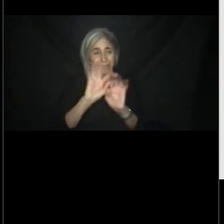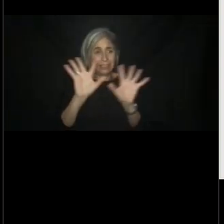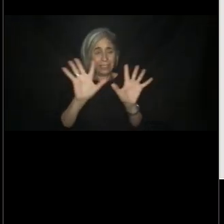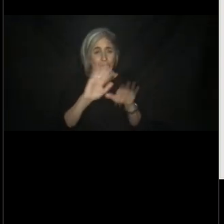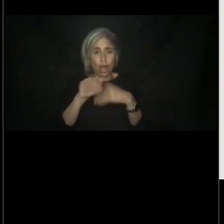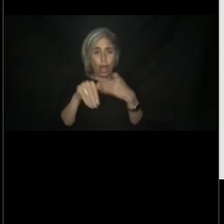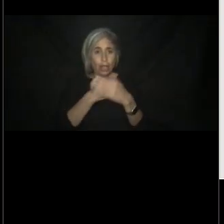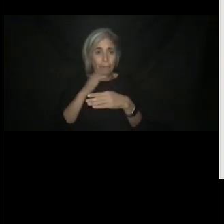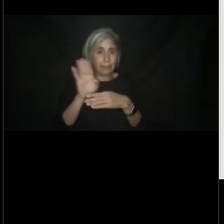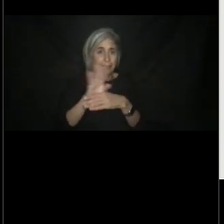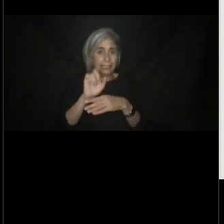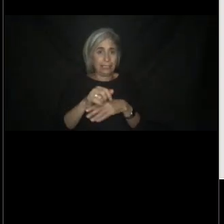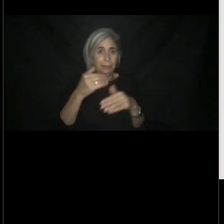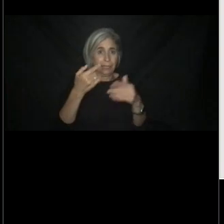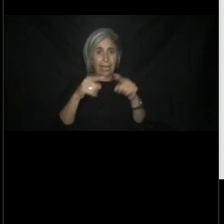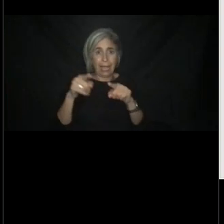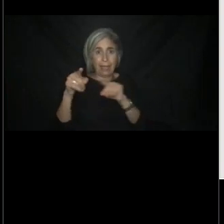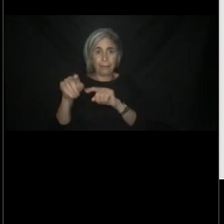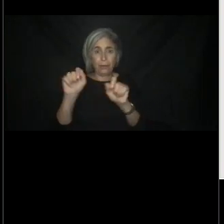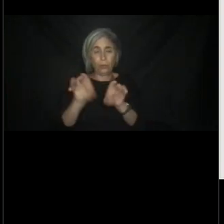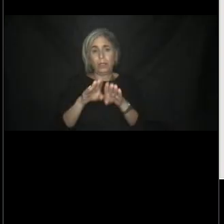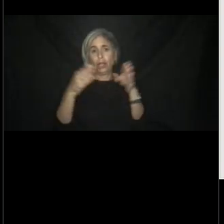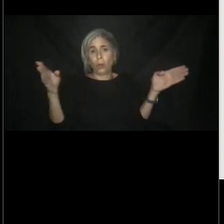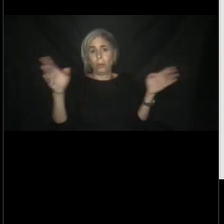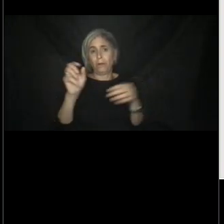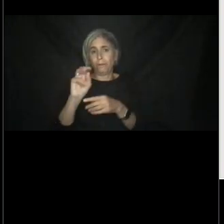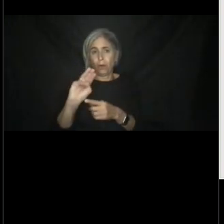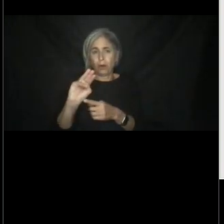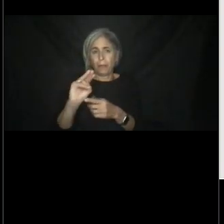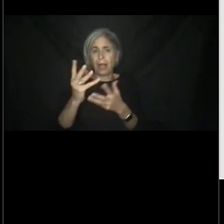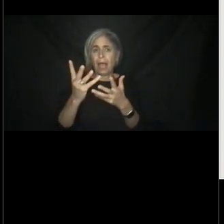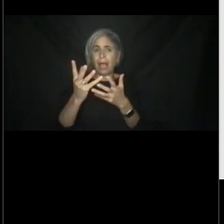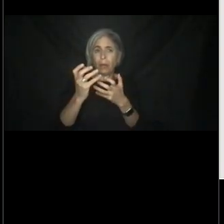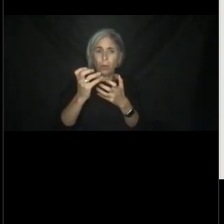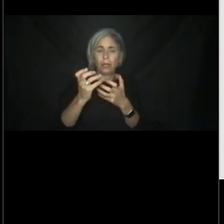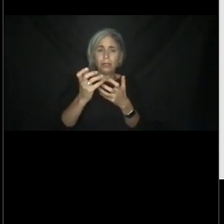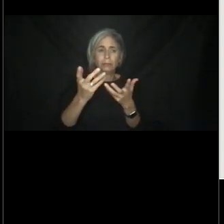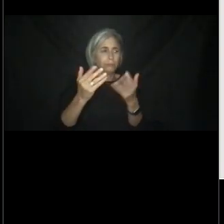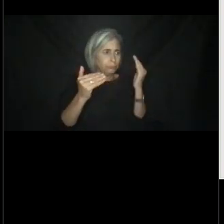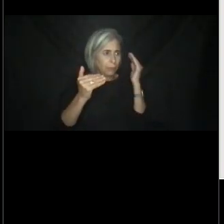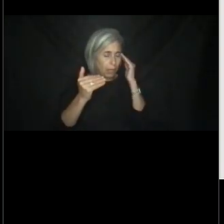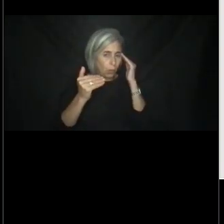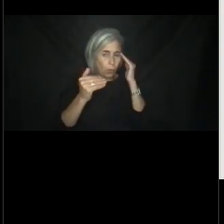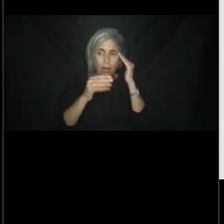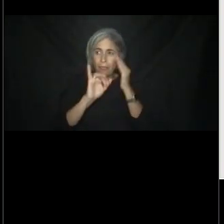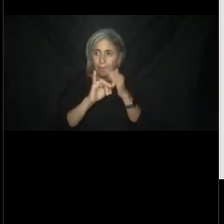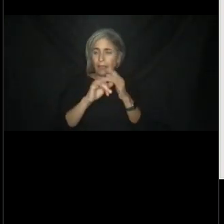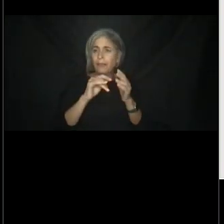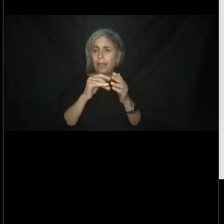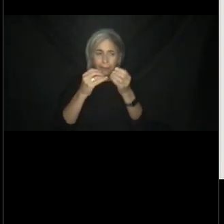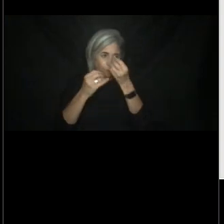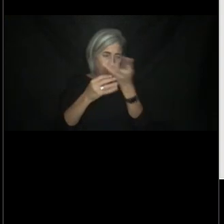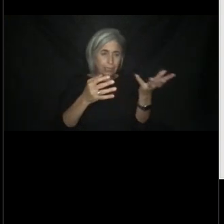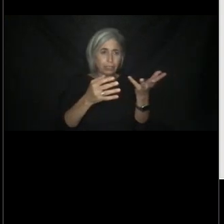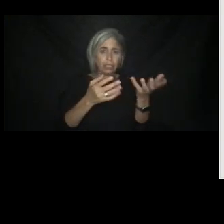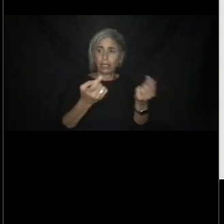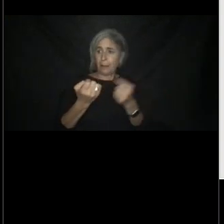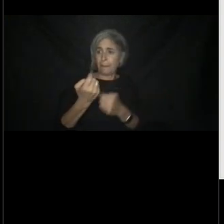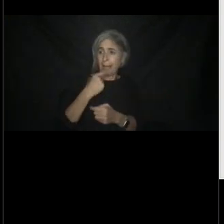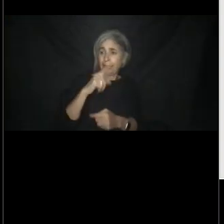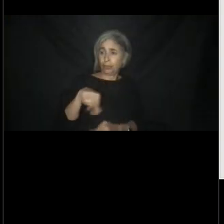needs to be conducted in the open forum. So I want to just be cognizant to get you that type of information and maybe come back to